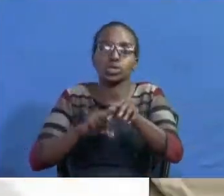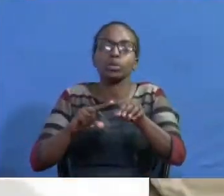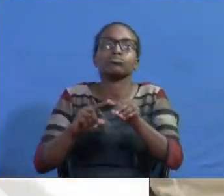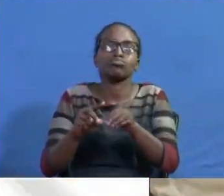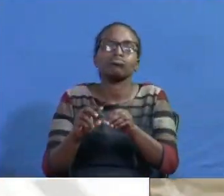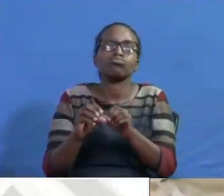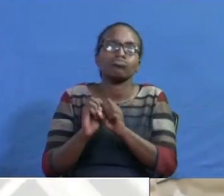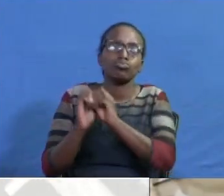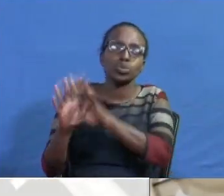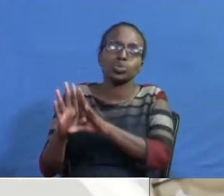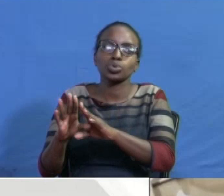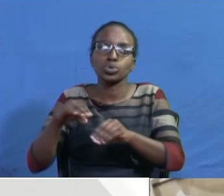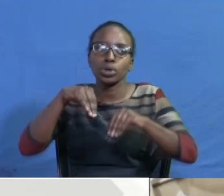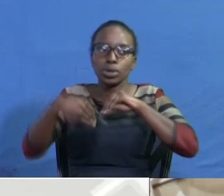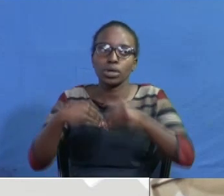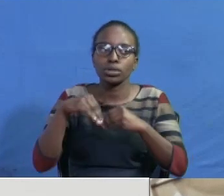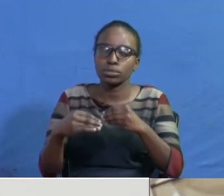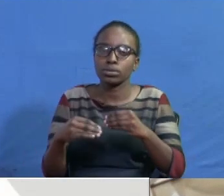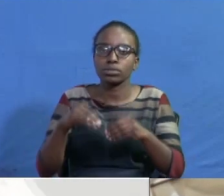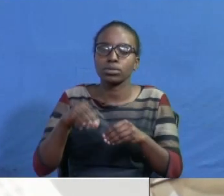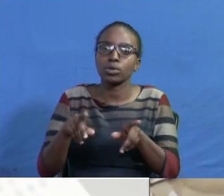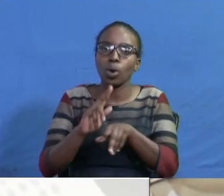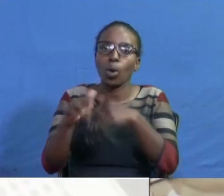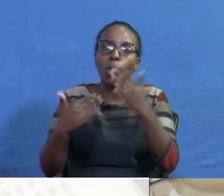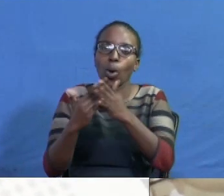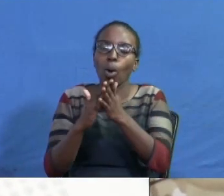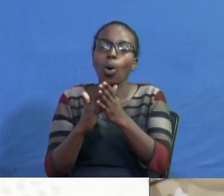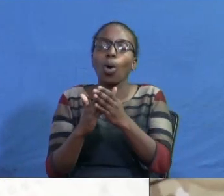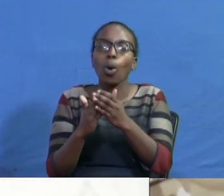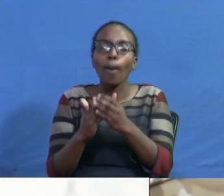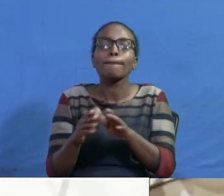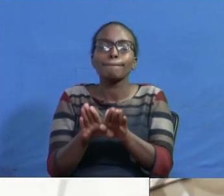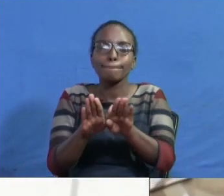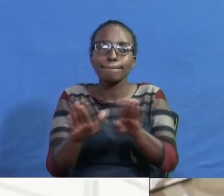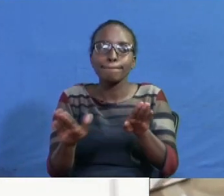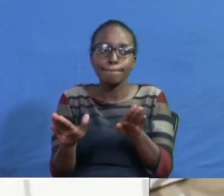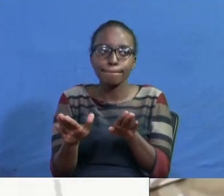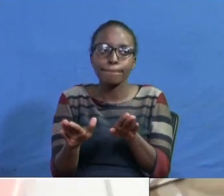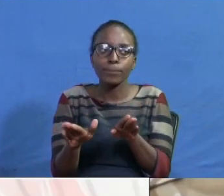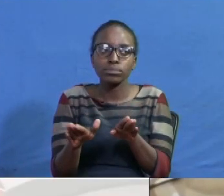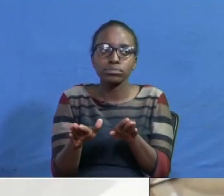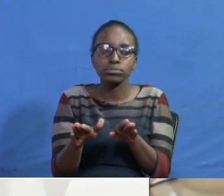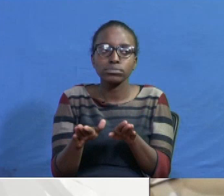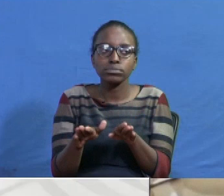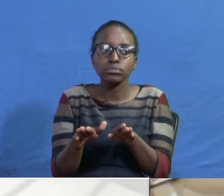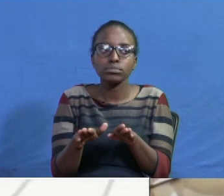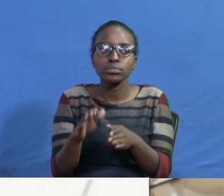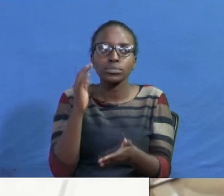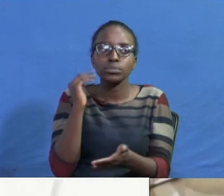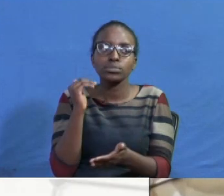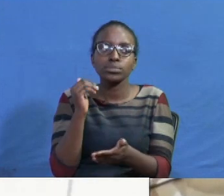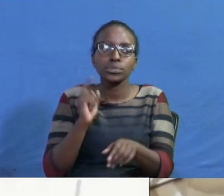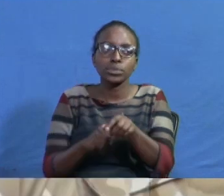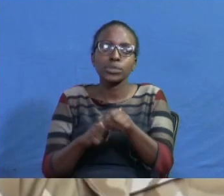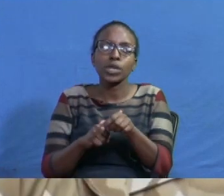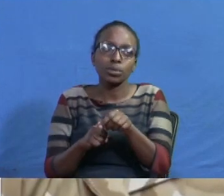area. Kwa sasa hivi, operation ondoa fisi inaendelea. Tumekuwa na operation